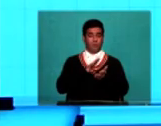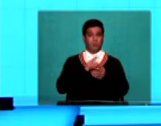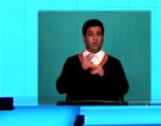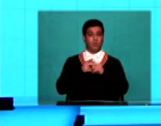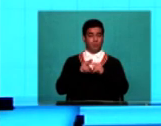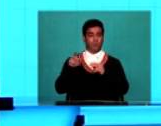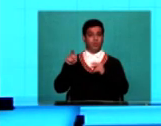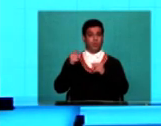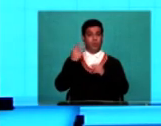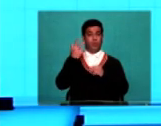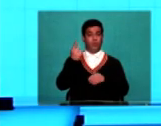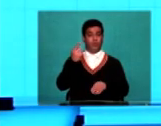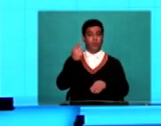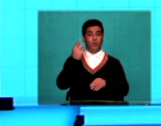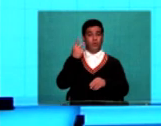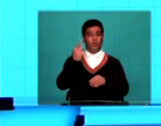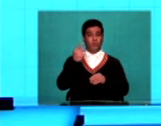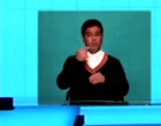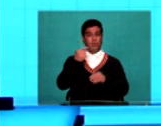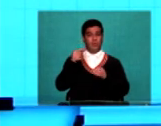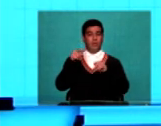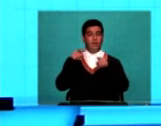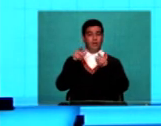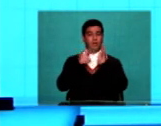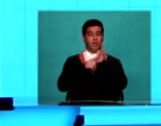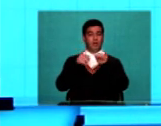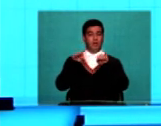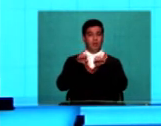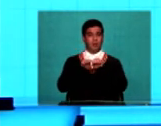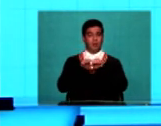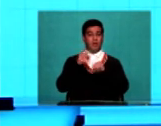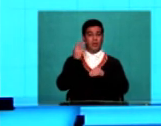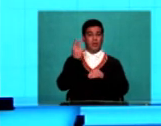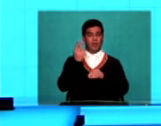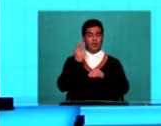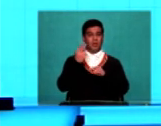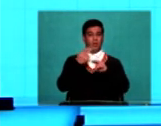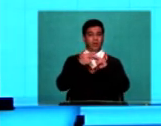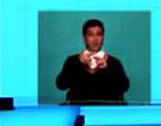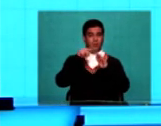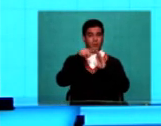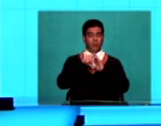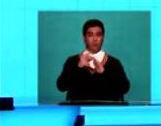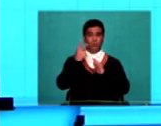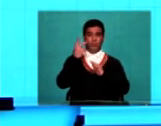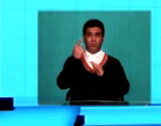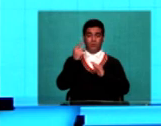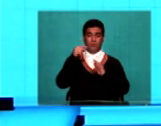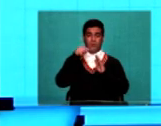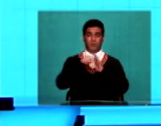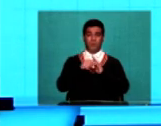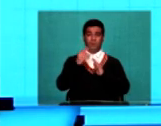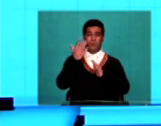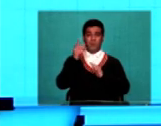ehtimolligi 31 dan 7 ga teng. İkinci holatimizda 31 nafar fuqarodan